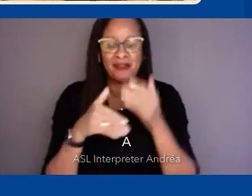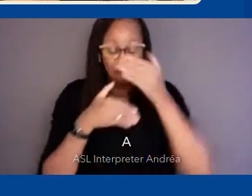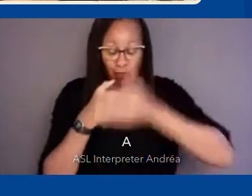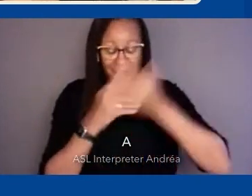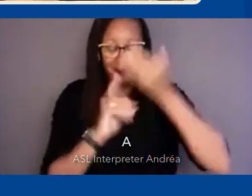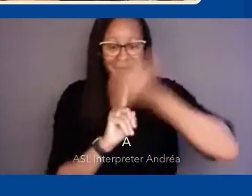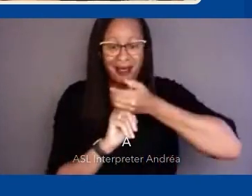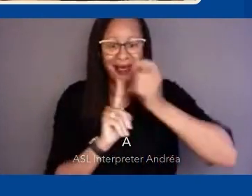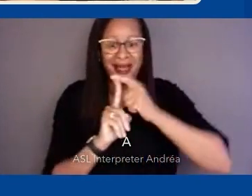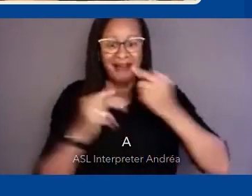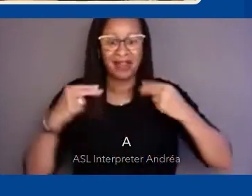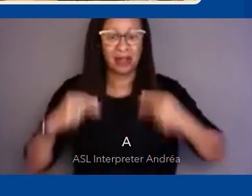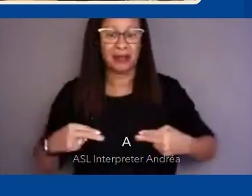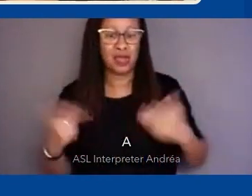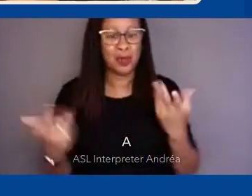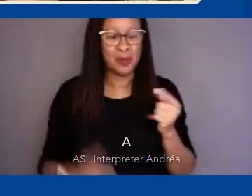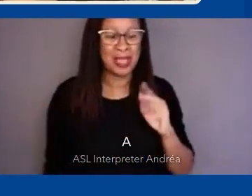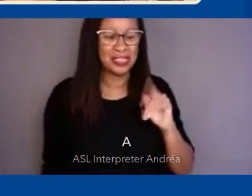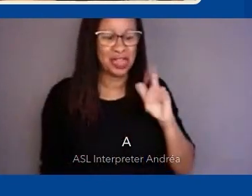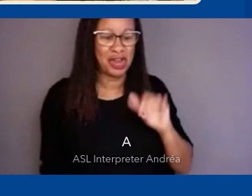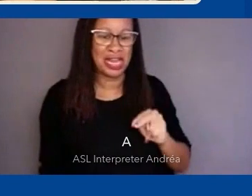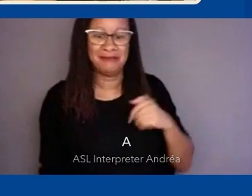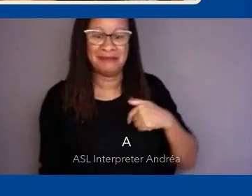you know?